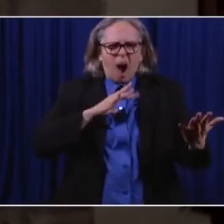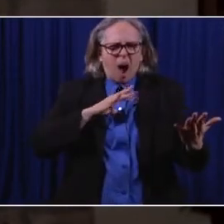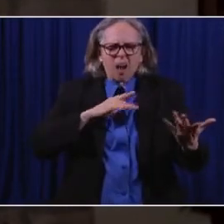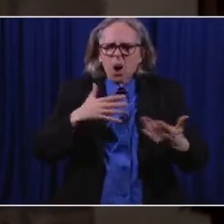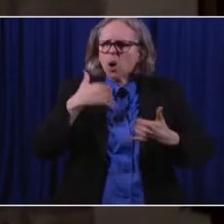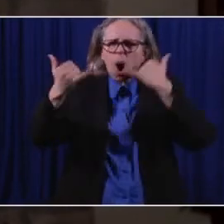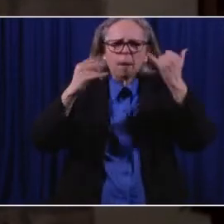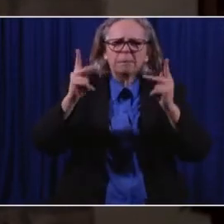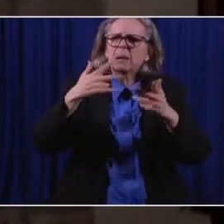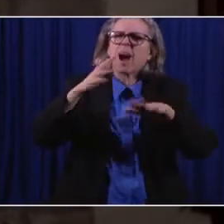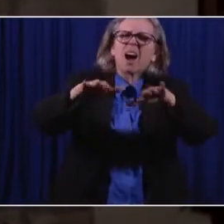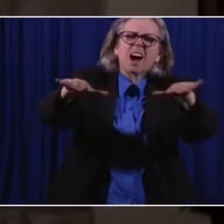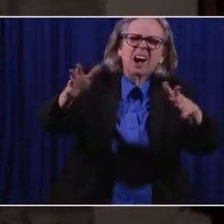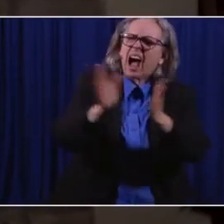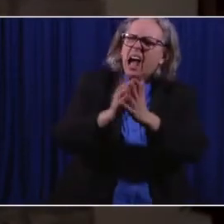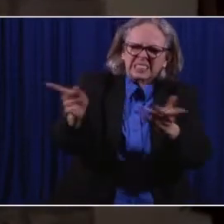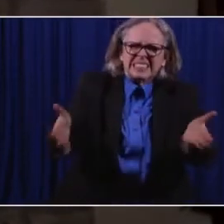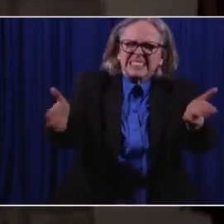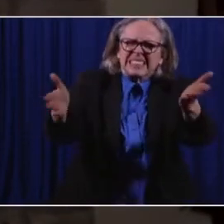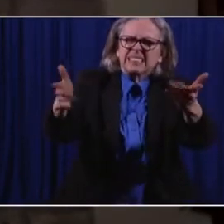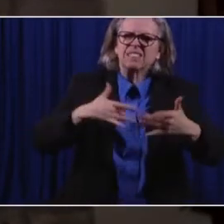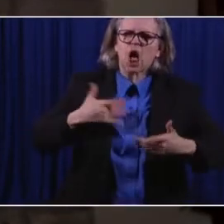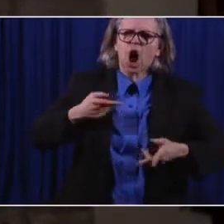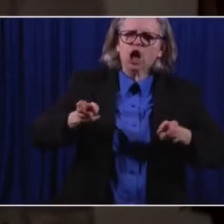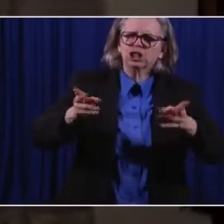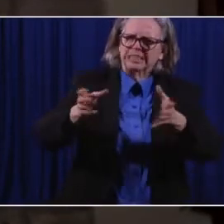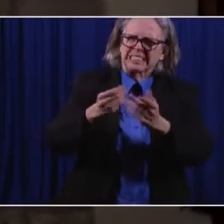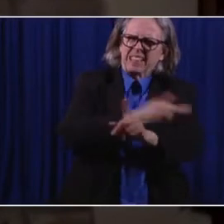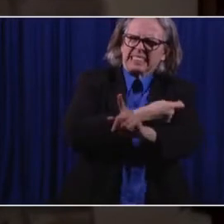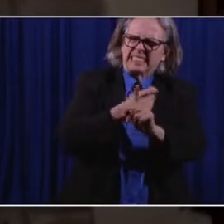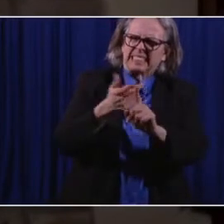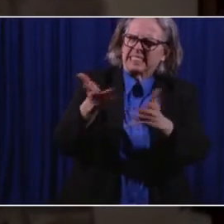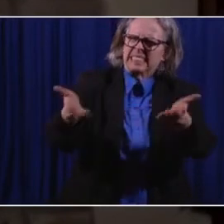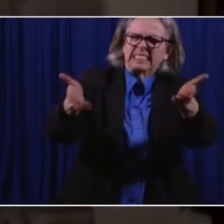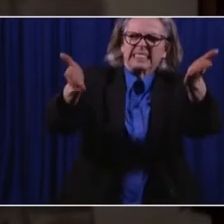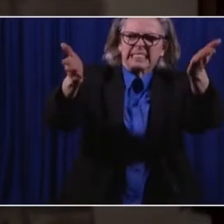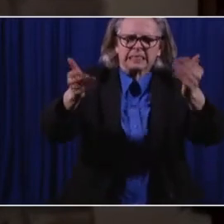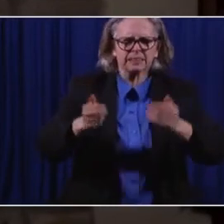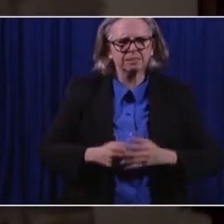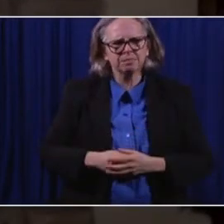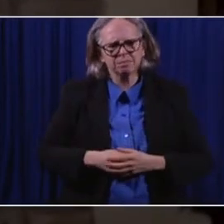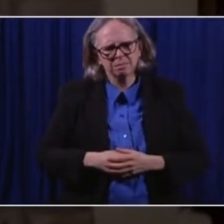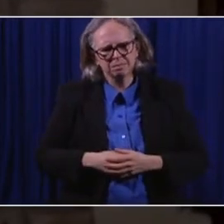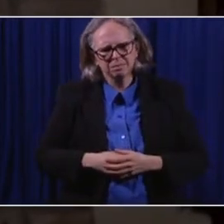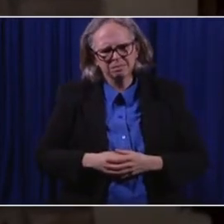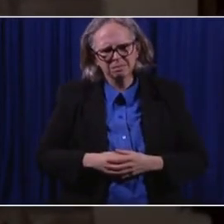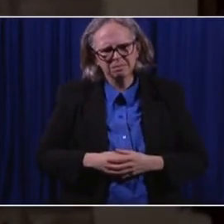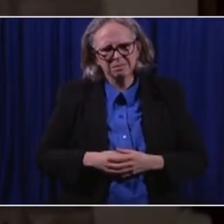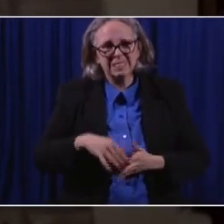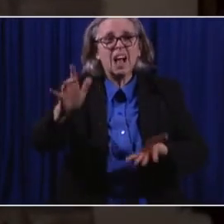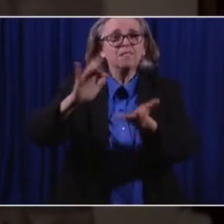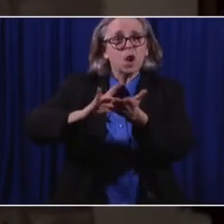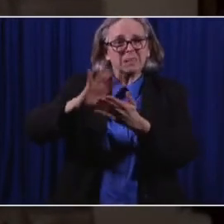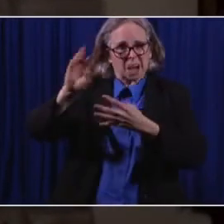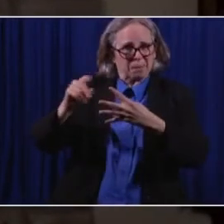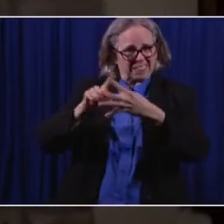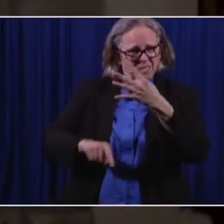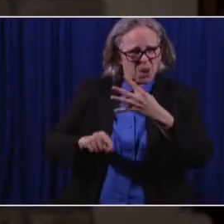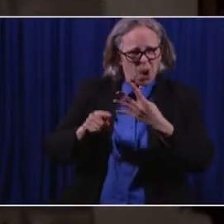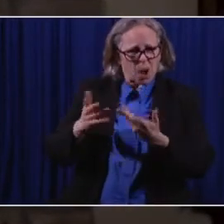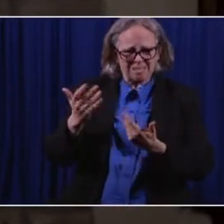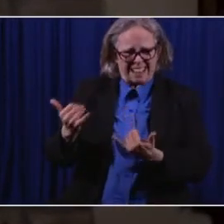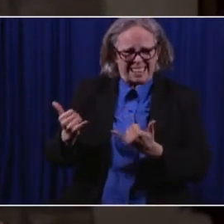it. And look, I mean, you know, we may have trouble with the pharmacy companies in the future. I don't know that. There